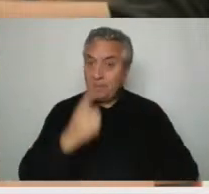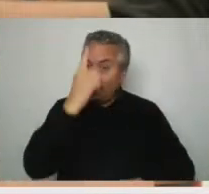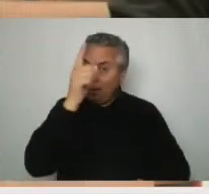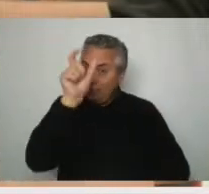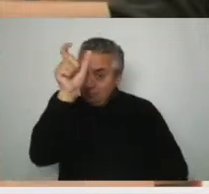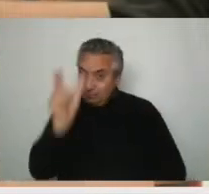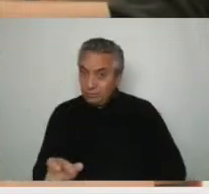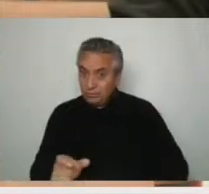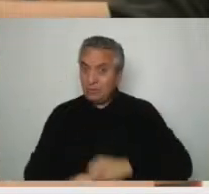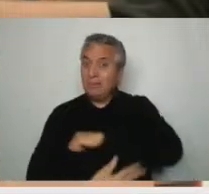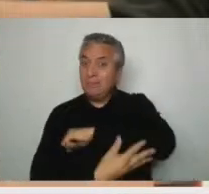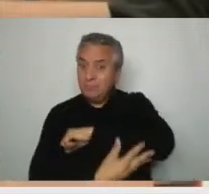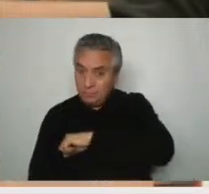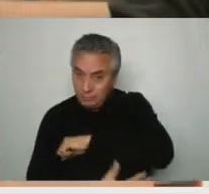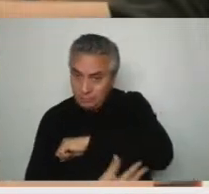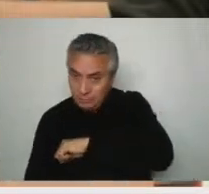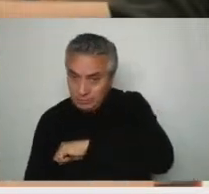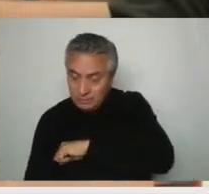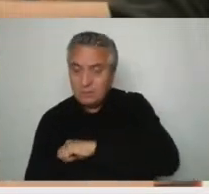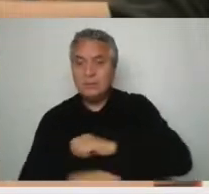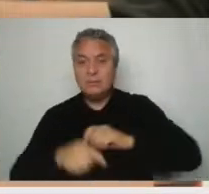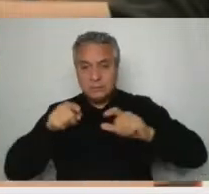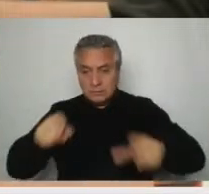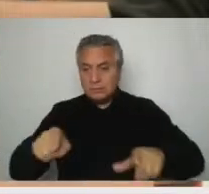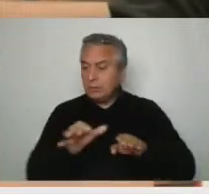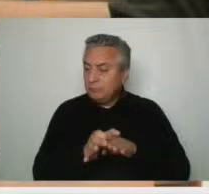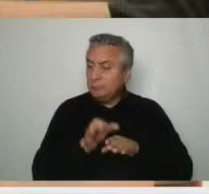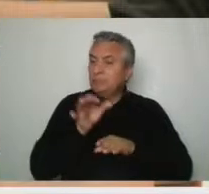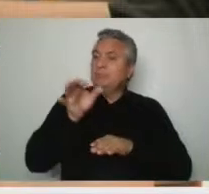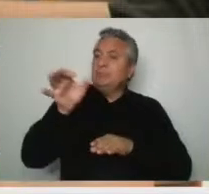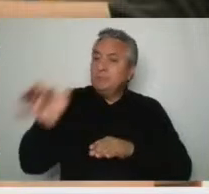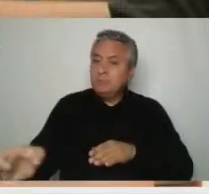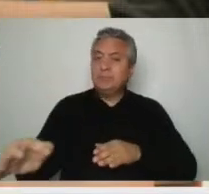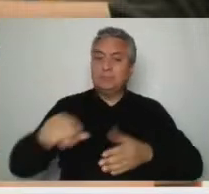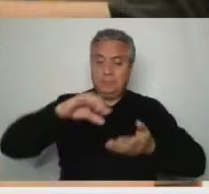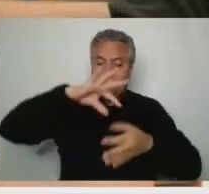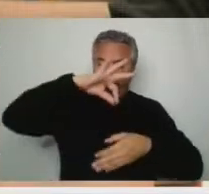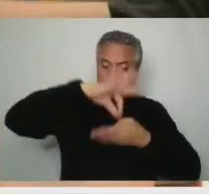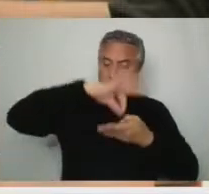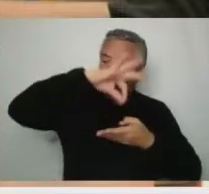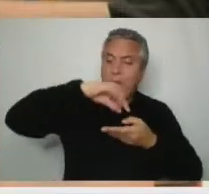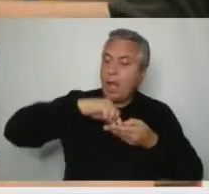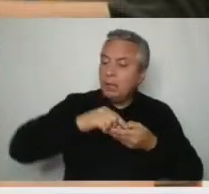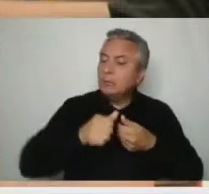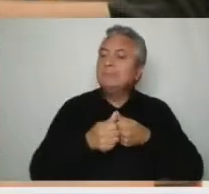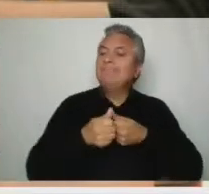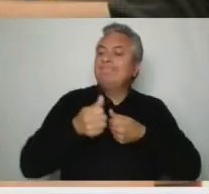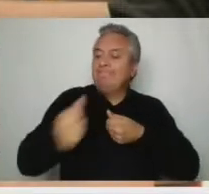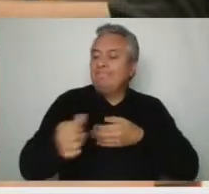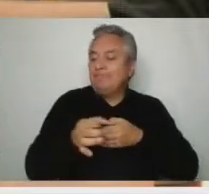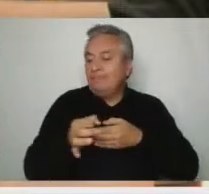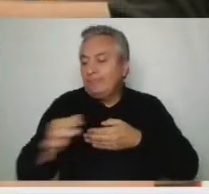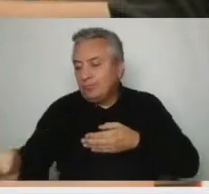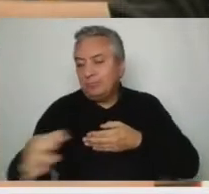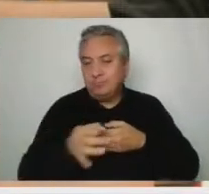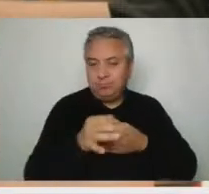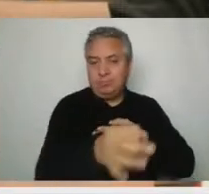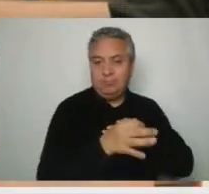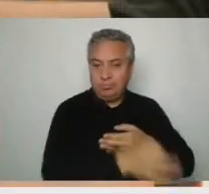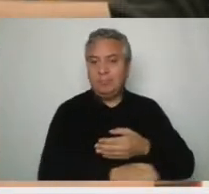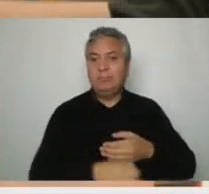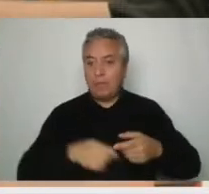Someone who lives in poverty, who apart from that lives in a rural area, and for example, in my